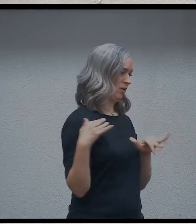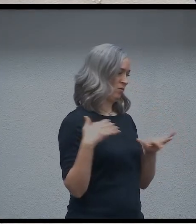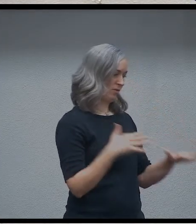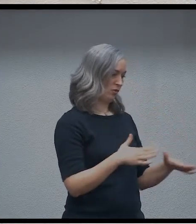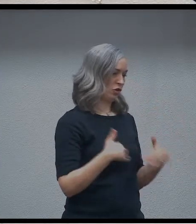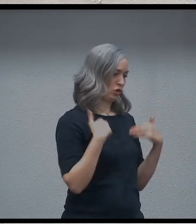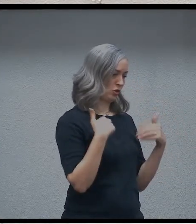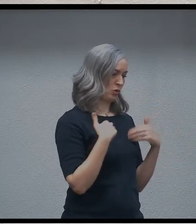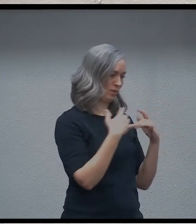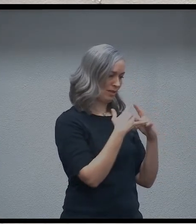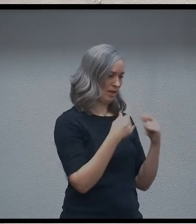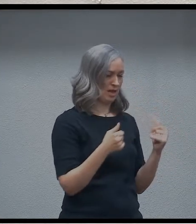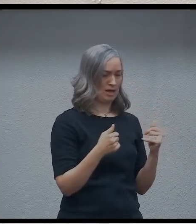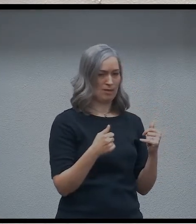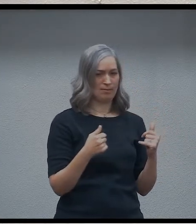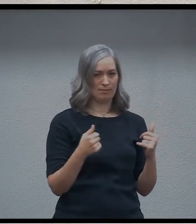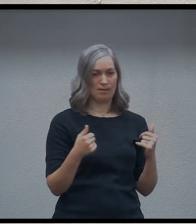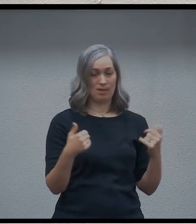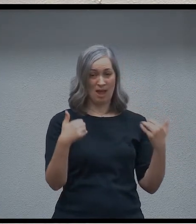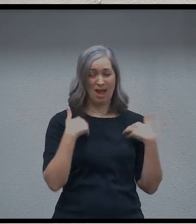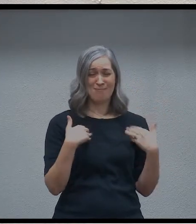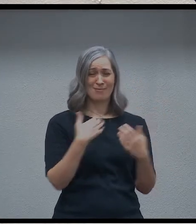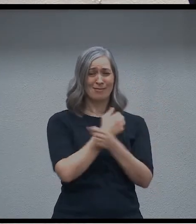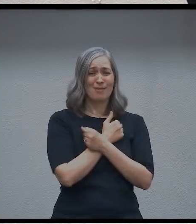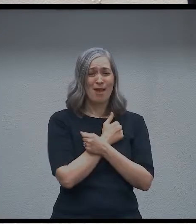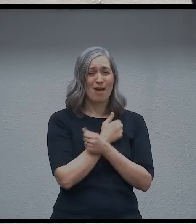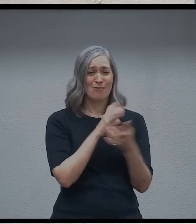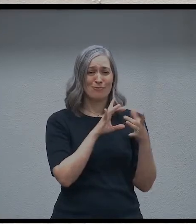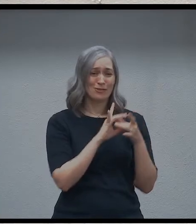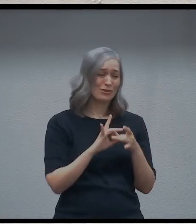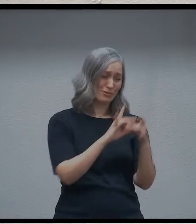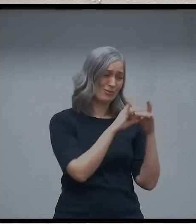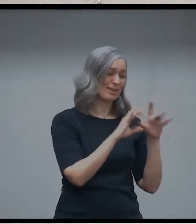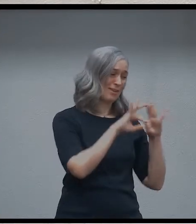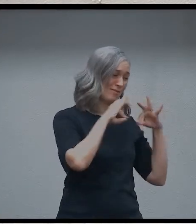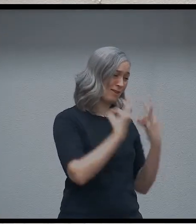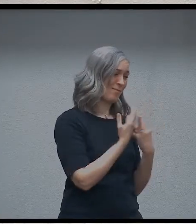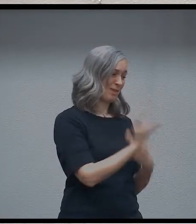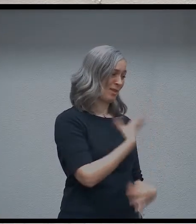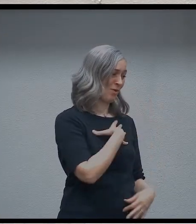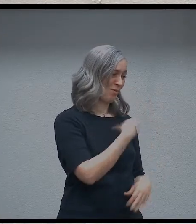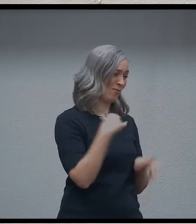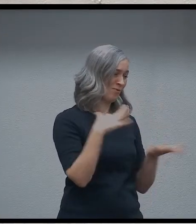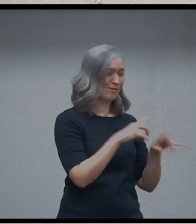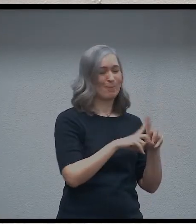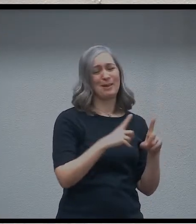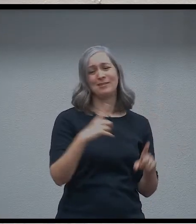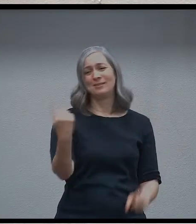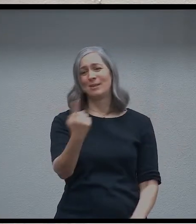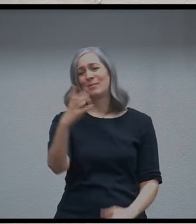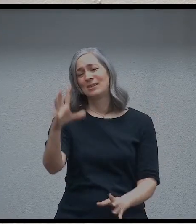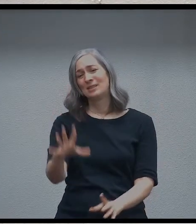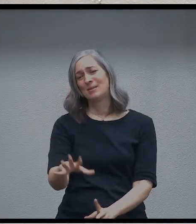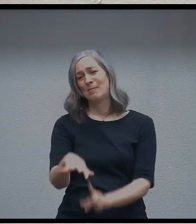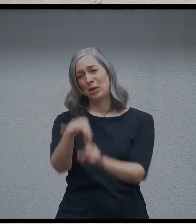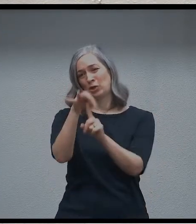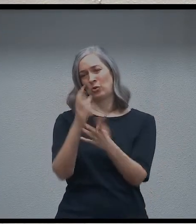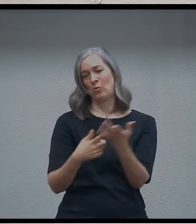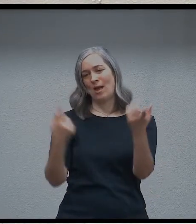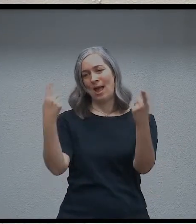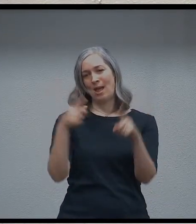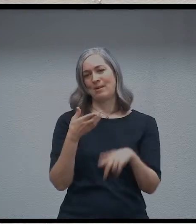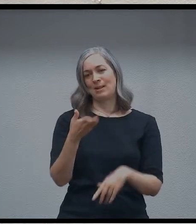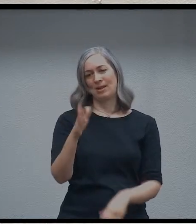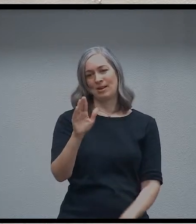Though that there is love, there is unity, there is family out there at White River, there is just something special with what is happening there